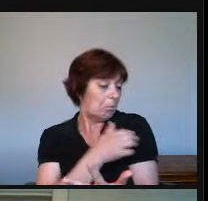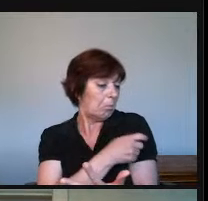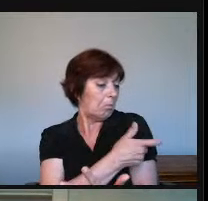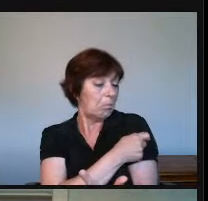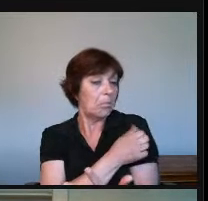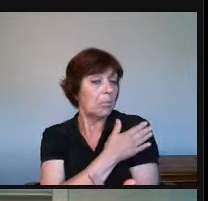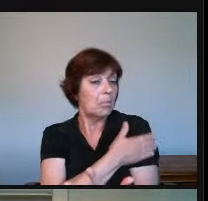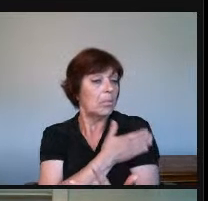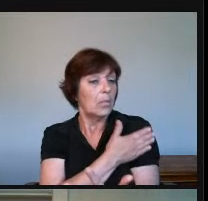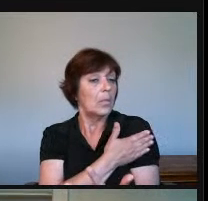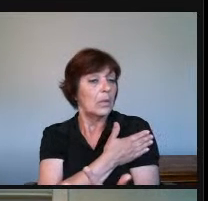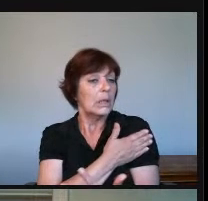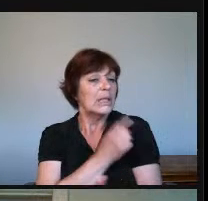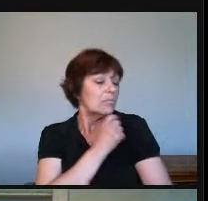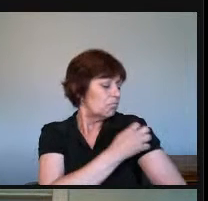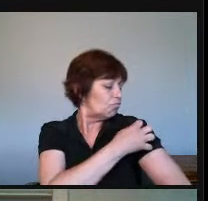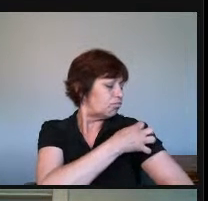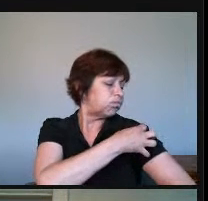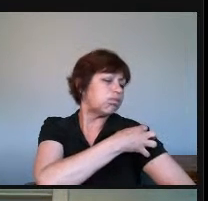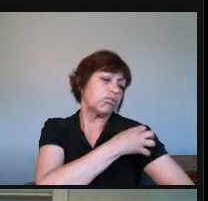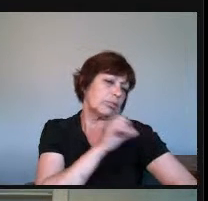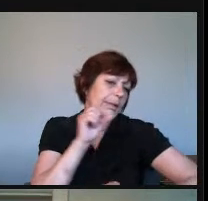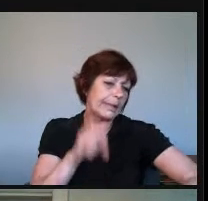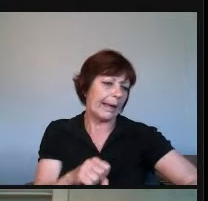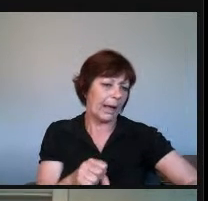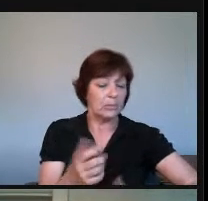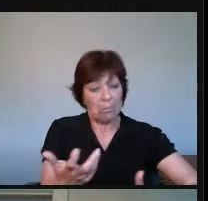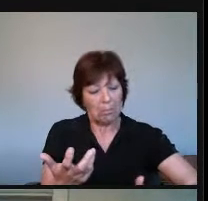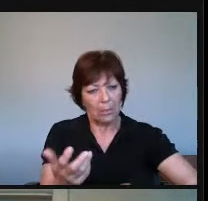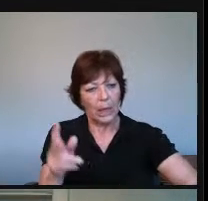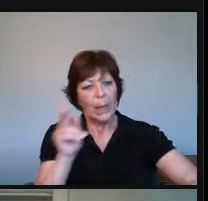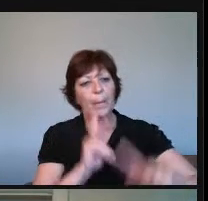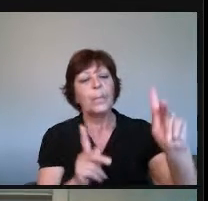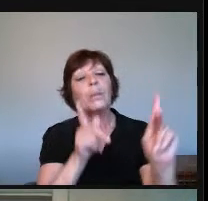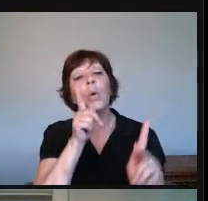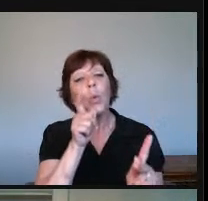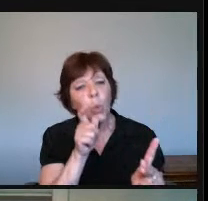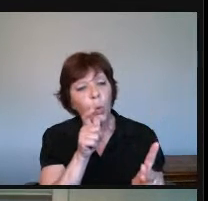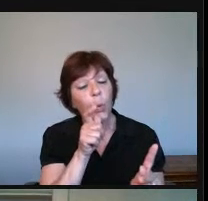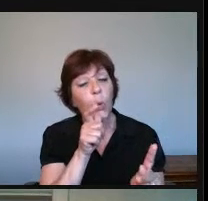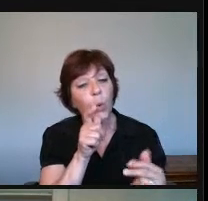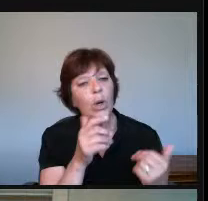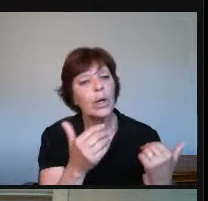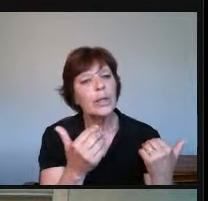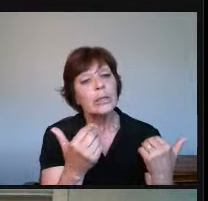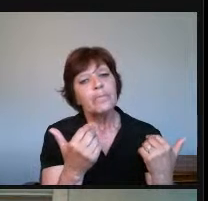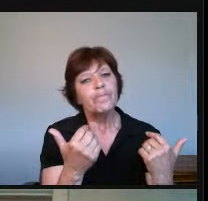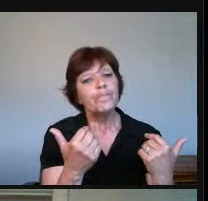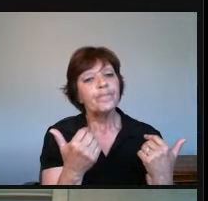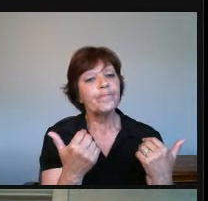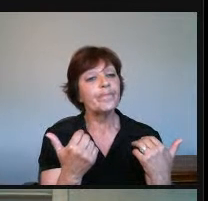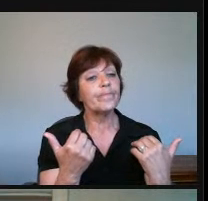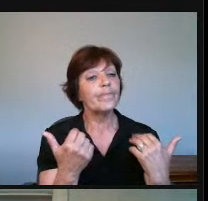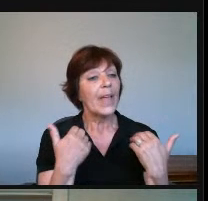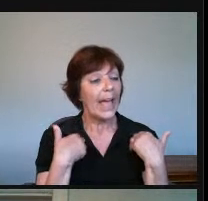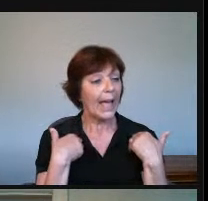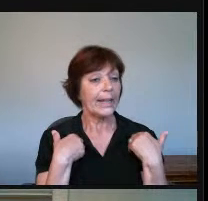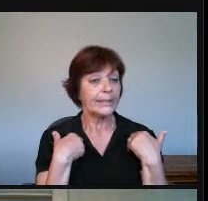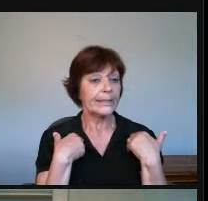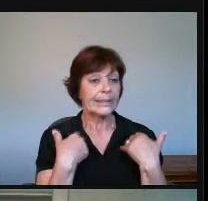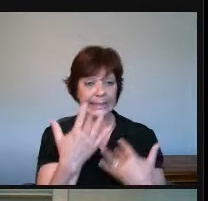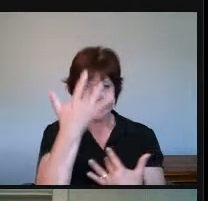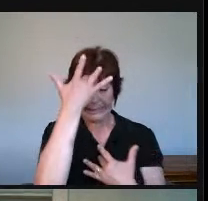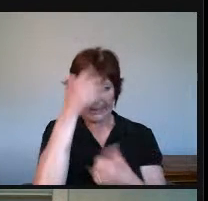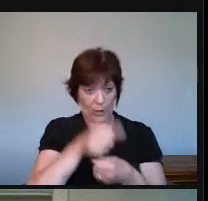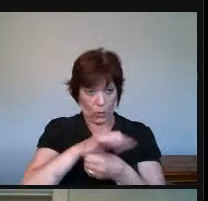There can be swelling in the arm, redness in the arm. You can ice it. People who have had prior infection with the